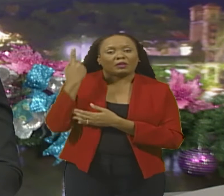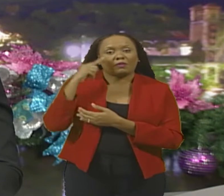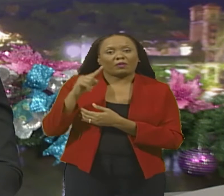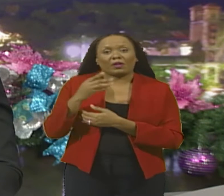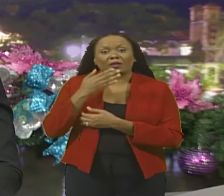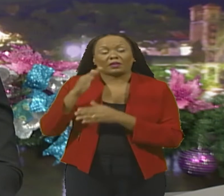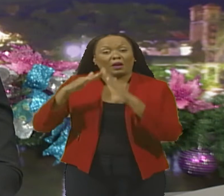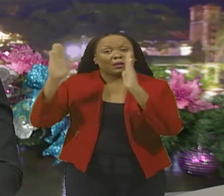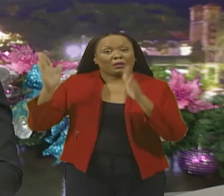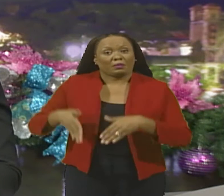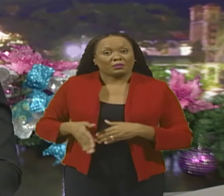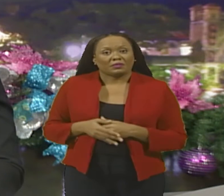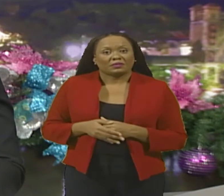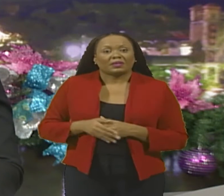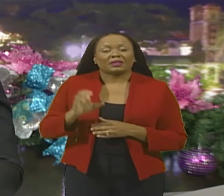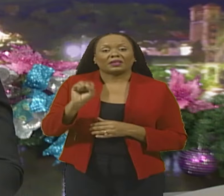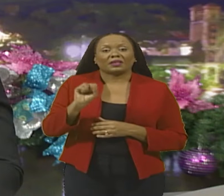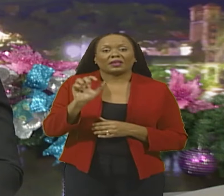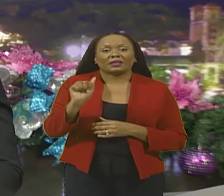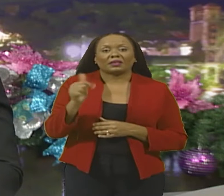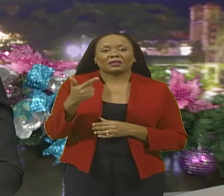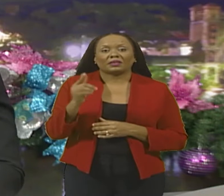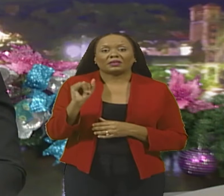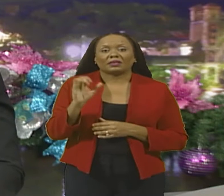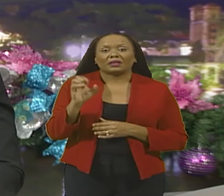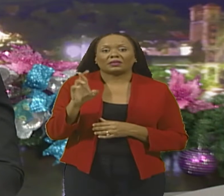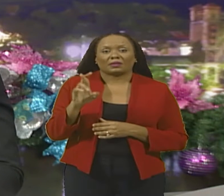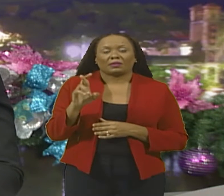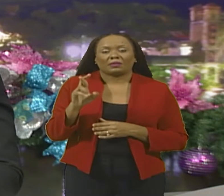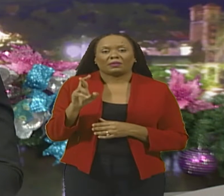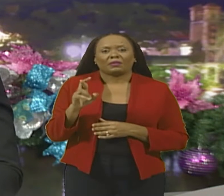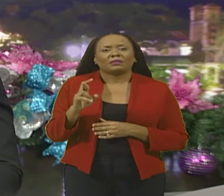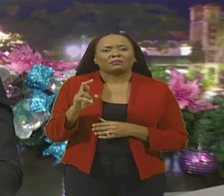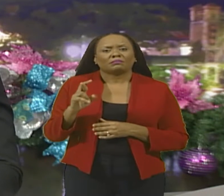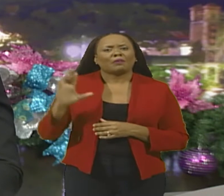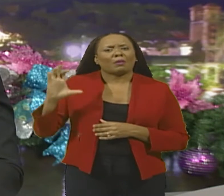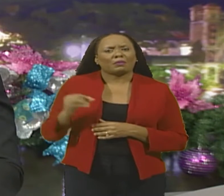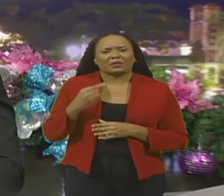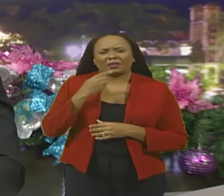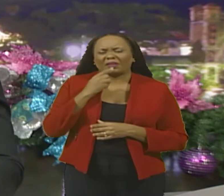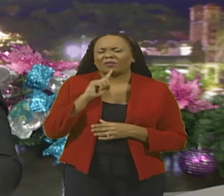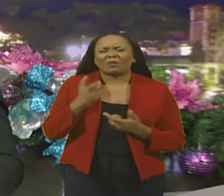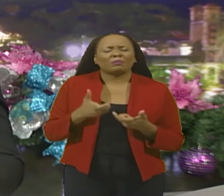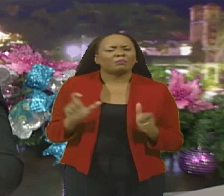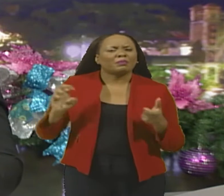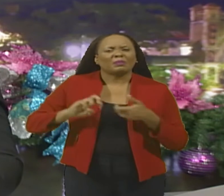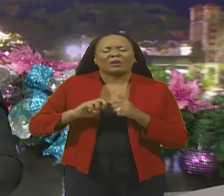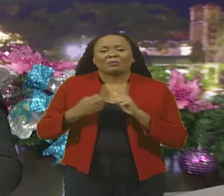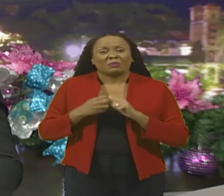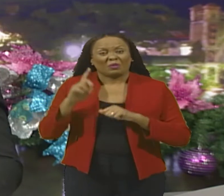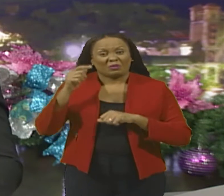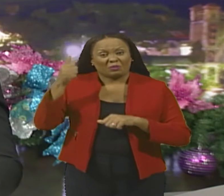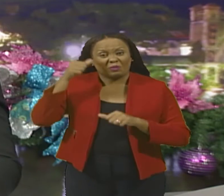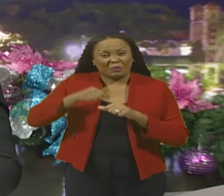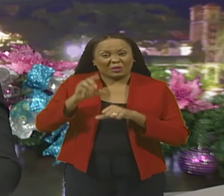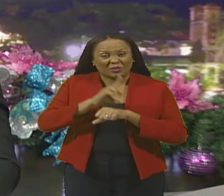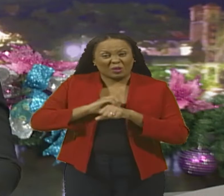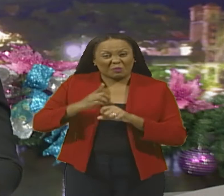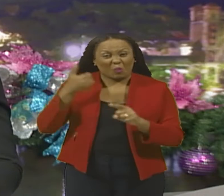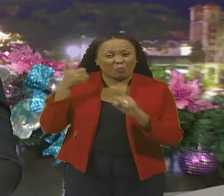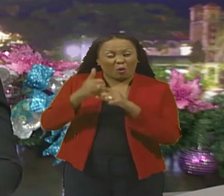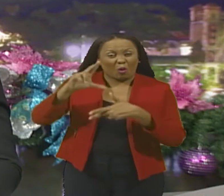at Sagicor Financial Corporation, Ravi Rambaran, who says that was one of the biggest tragedies when Dominica was devastated